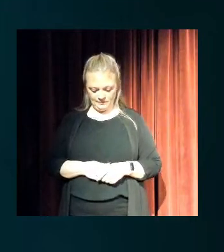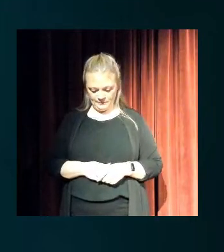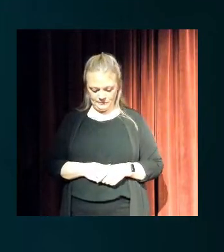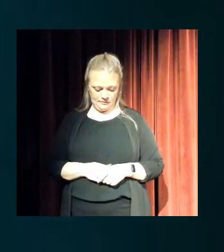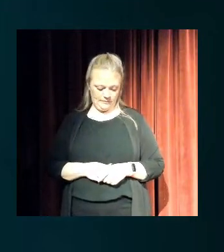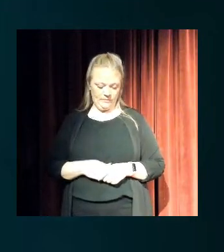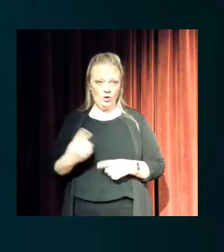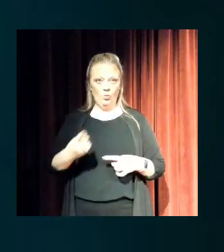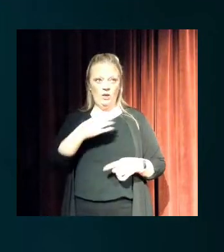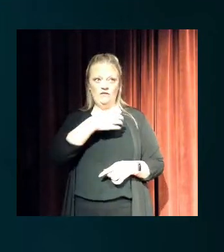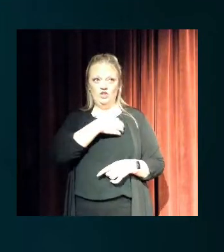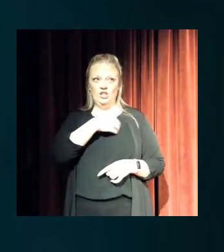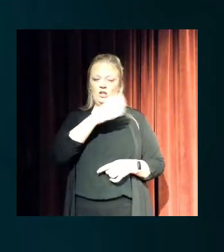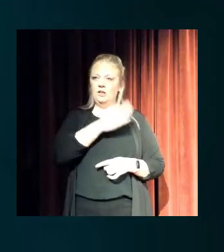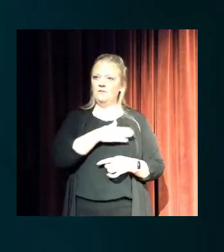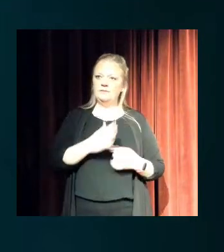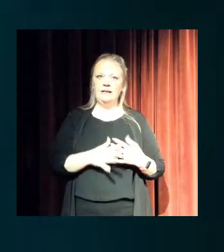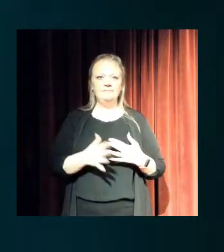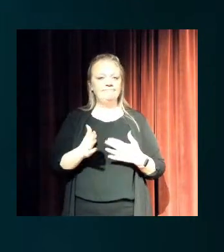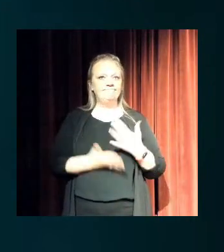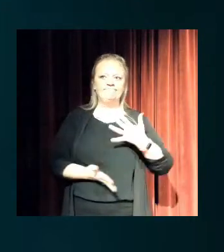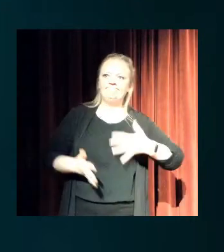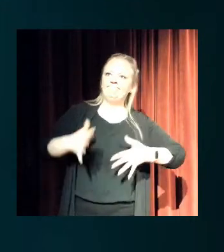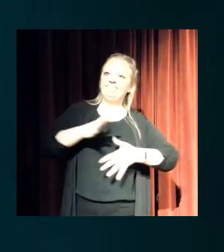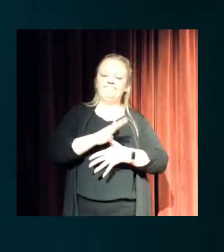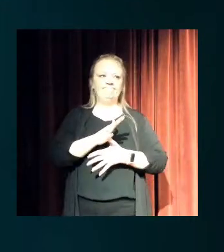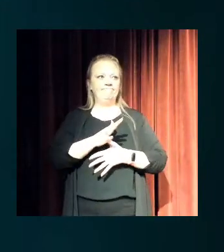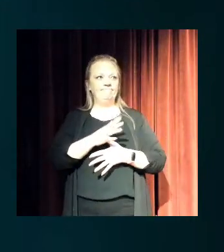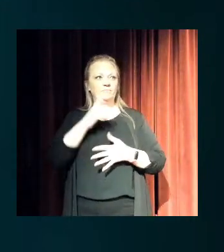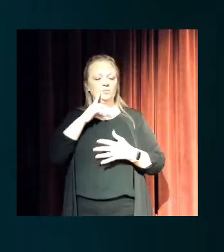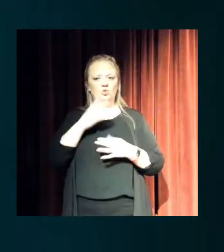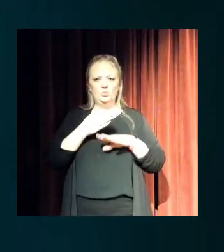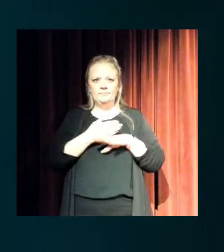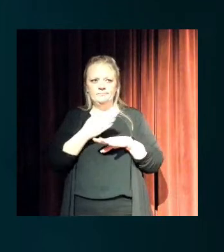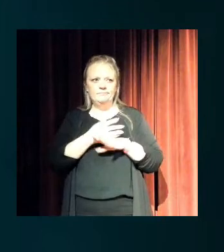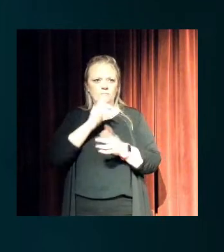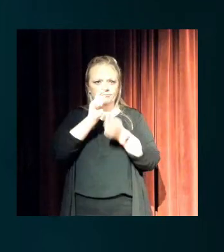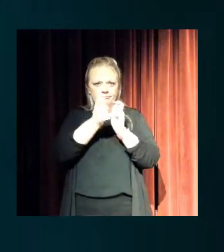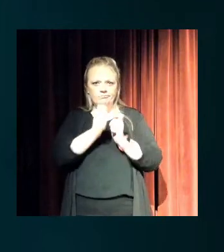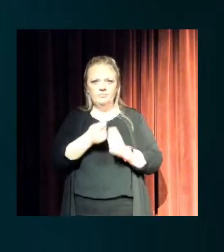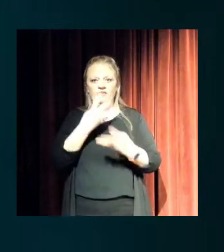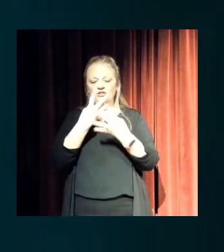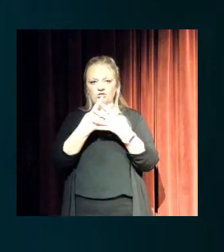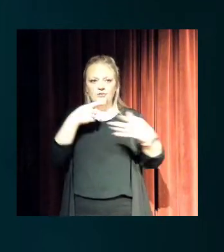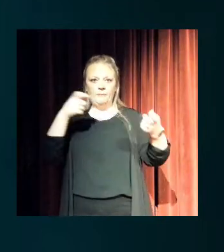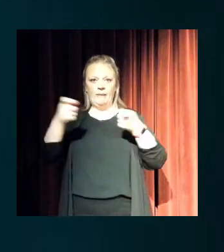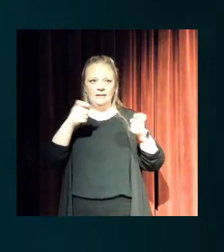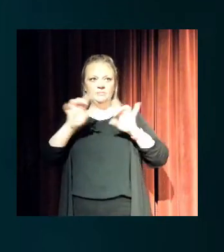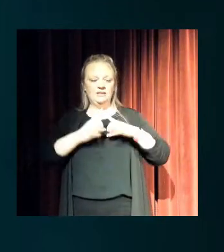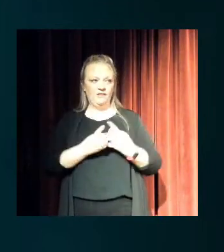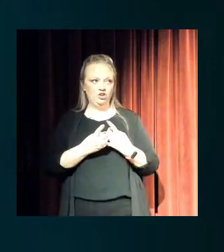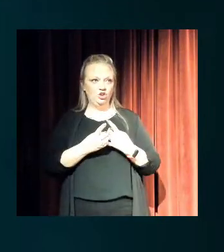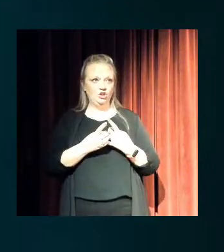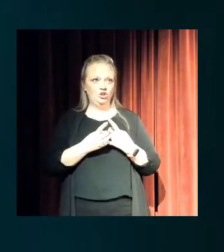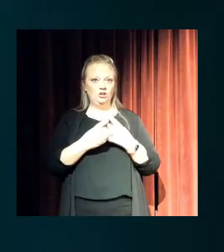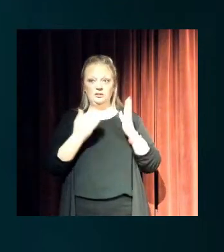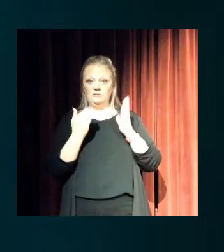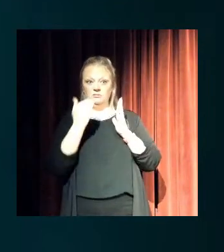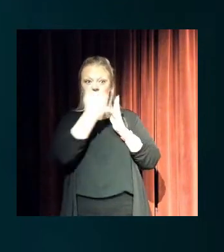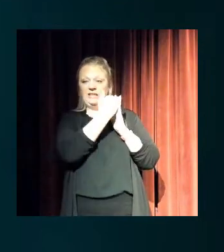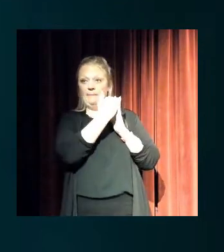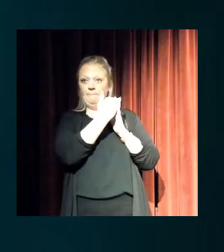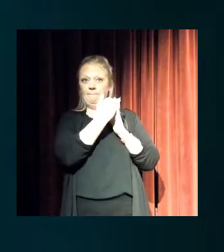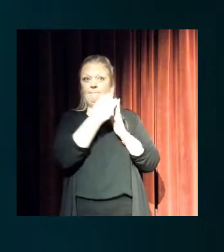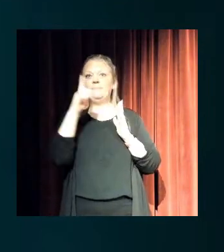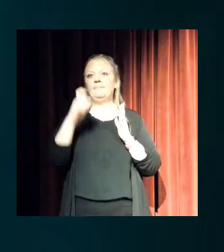One of Sheriff Garcia's top priorities since taking office has been to modernize and reform the jail management division. And at the top of this list comes the